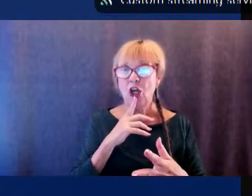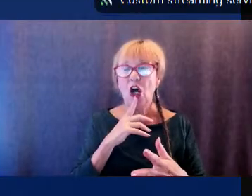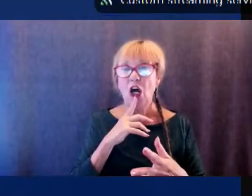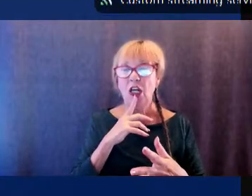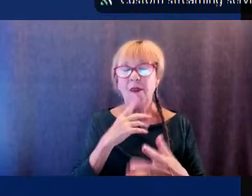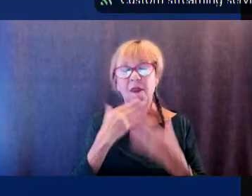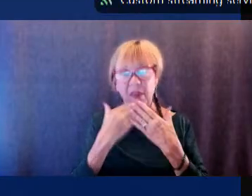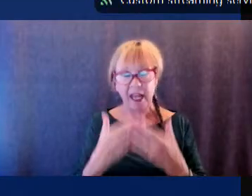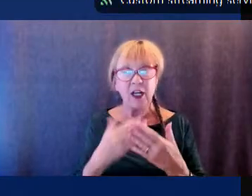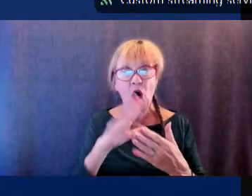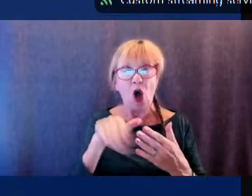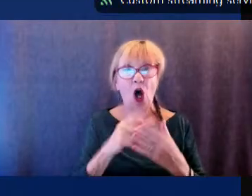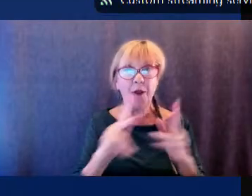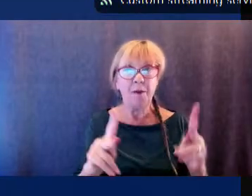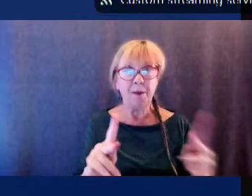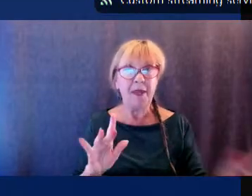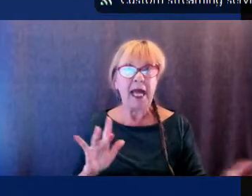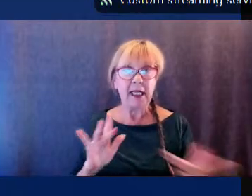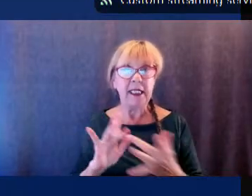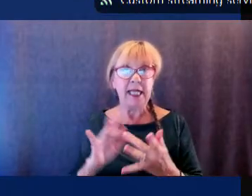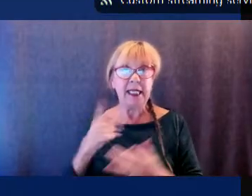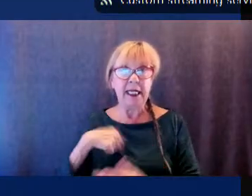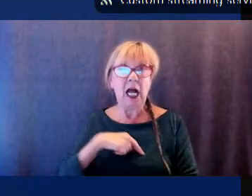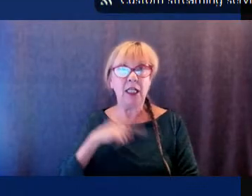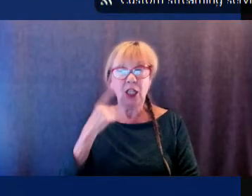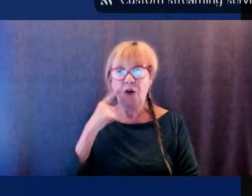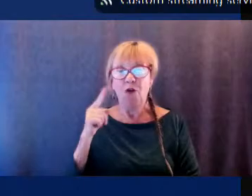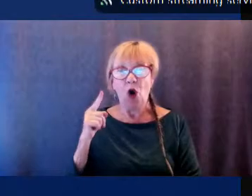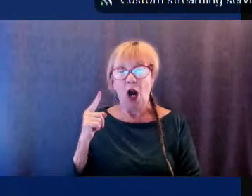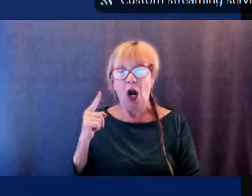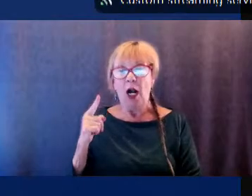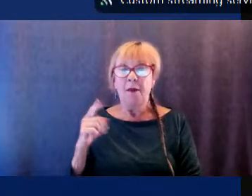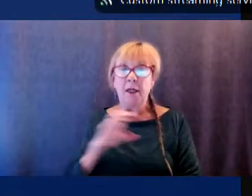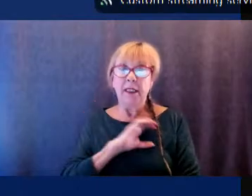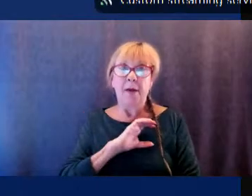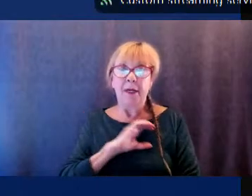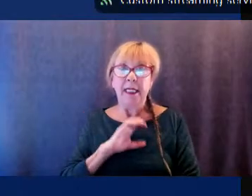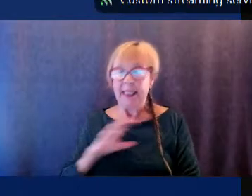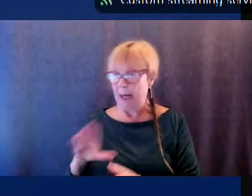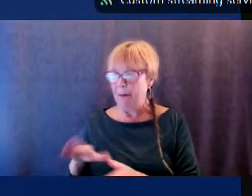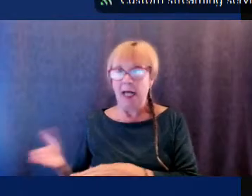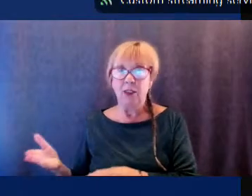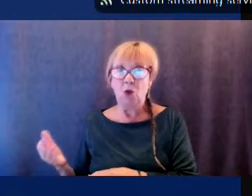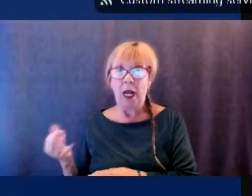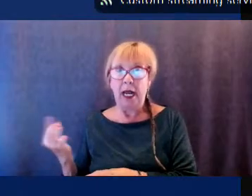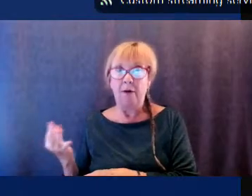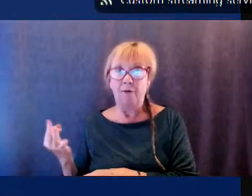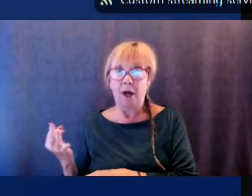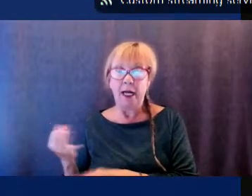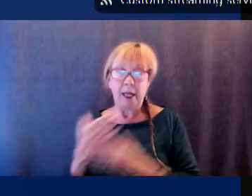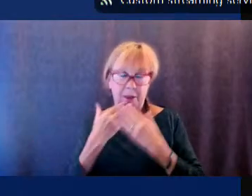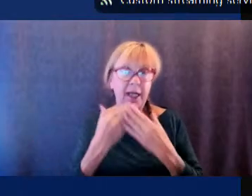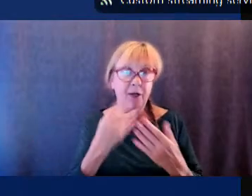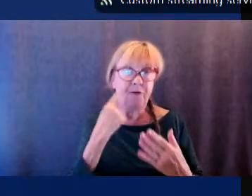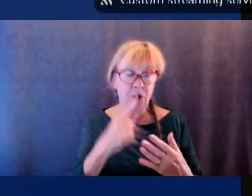Friday. Thank you for all the kind words and condolences. We really appreciate it. And